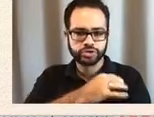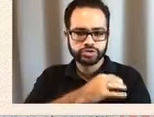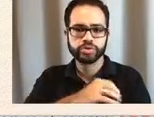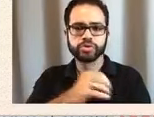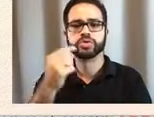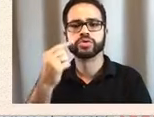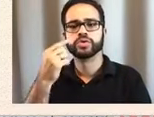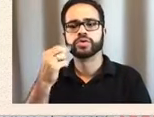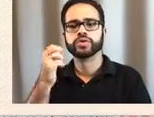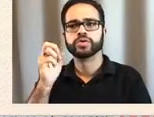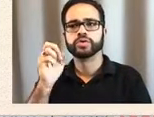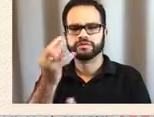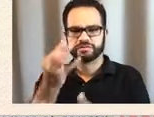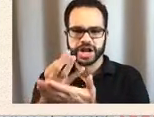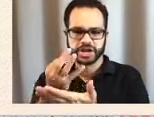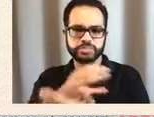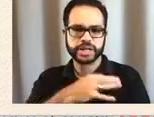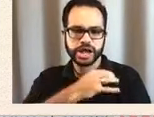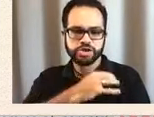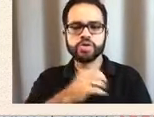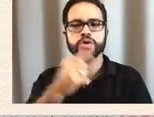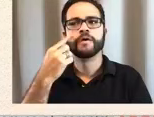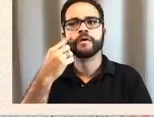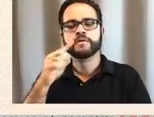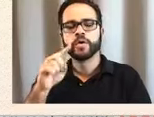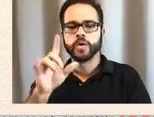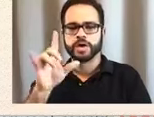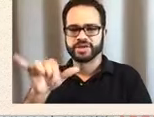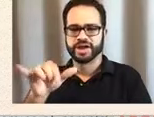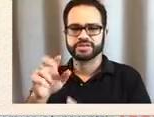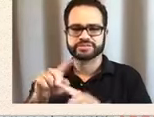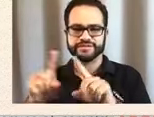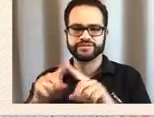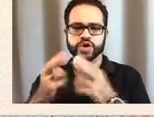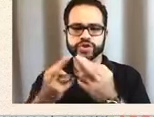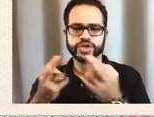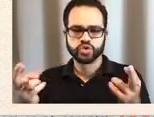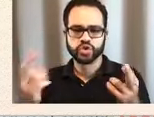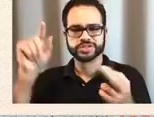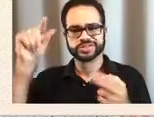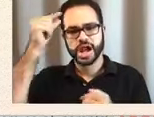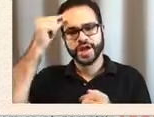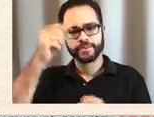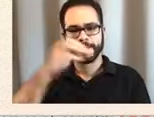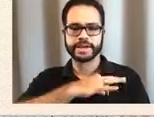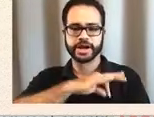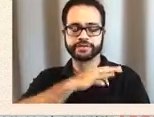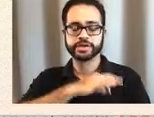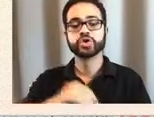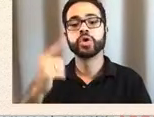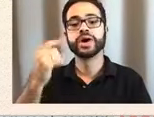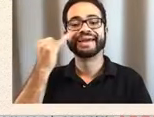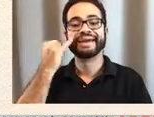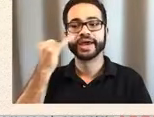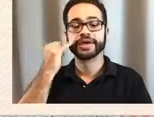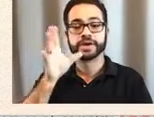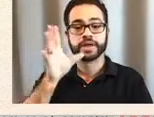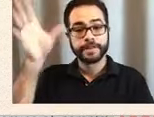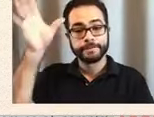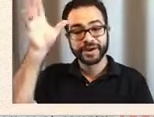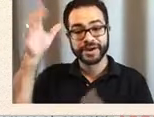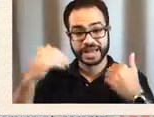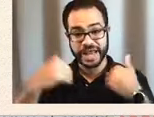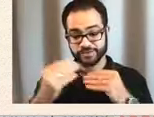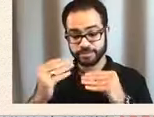financially eligible for those resource-tested government benefits. So if the parents have more than $2,000 of